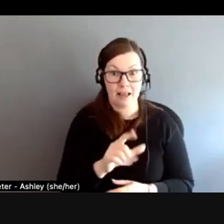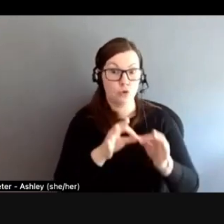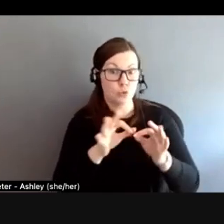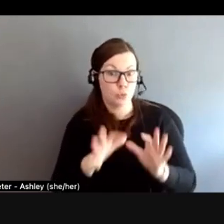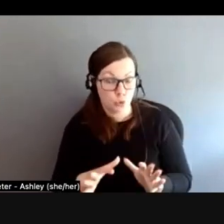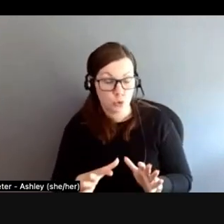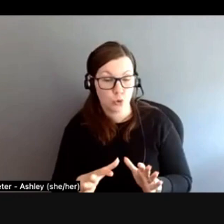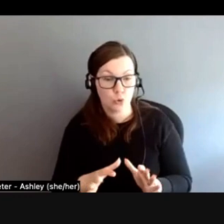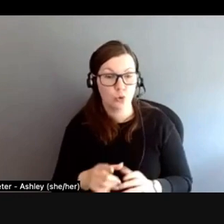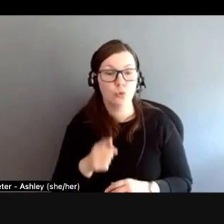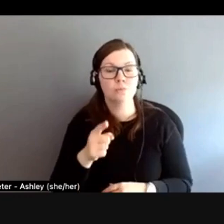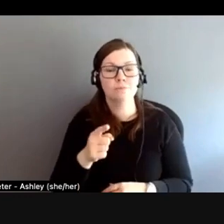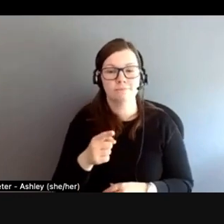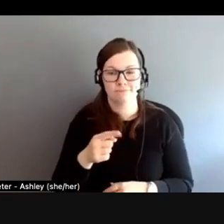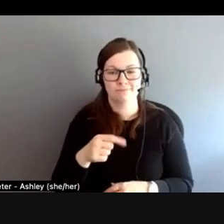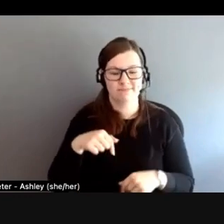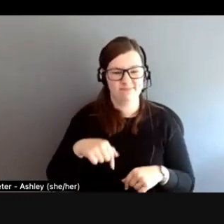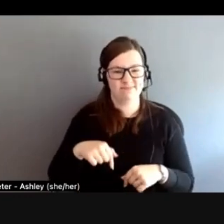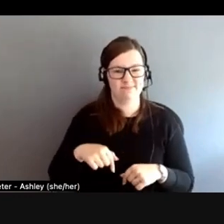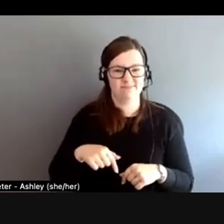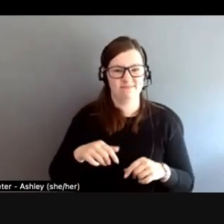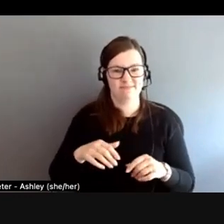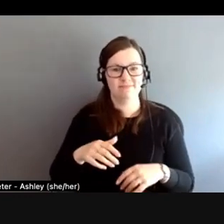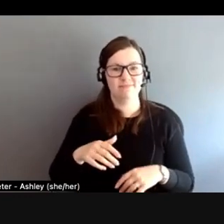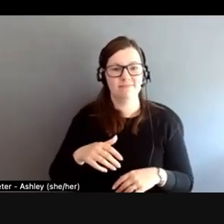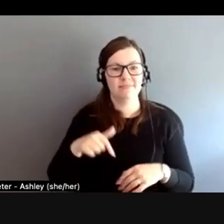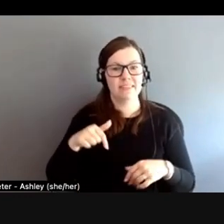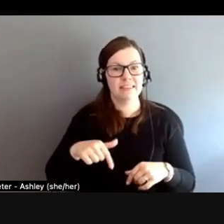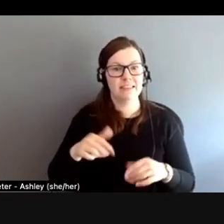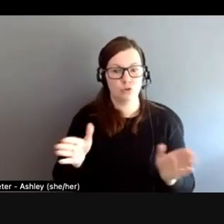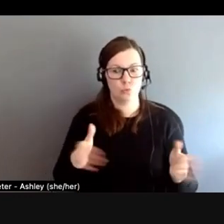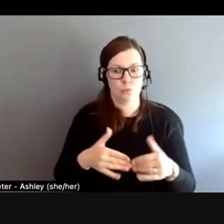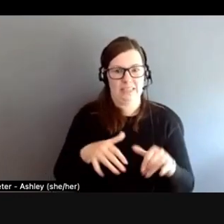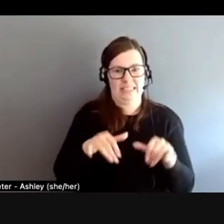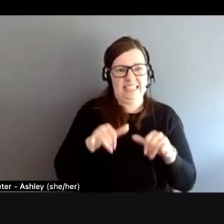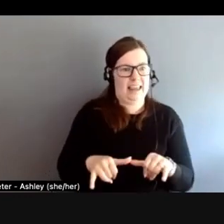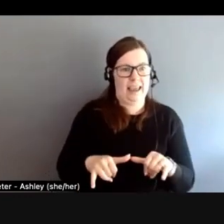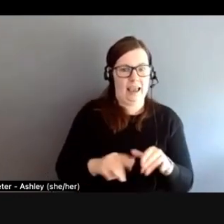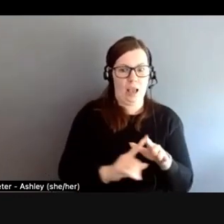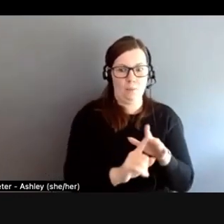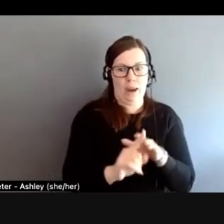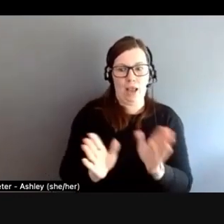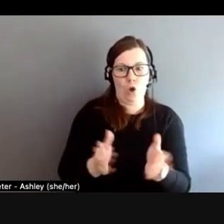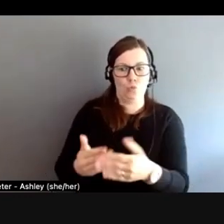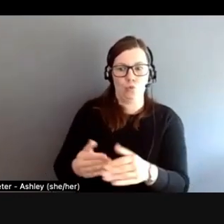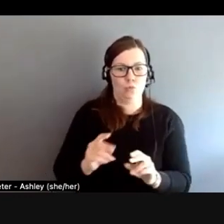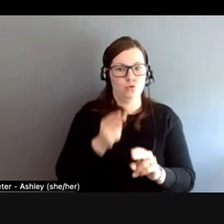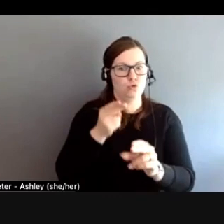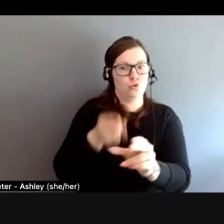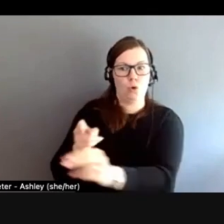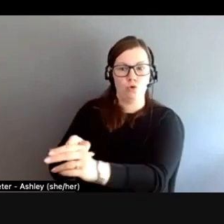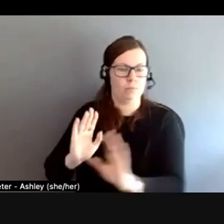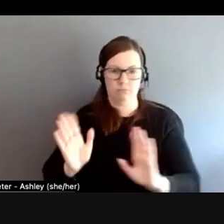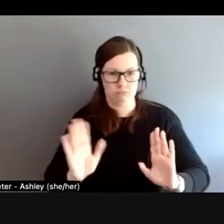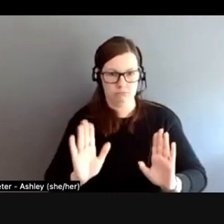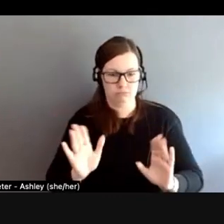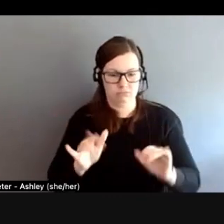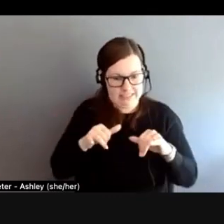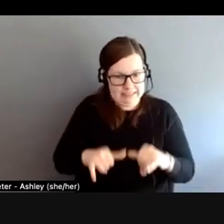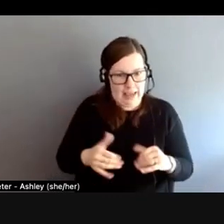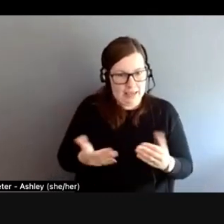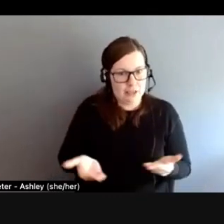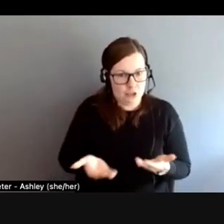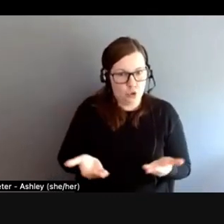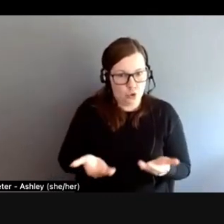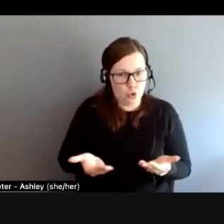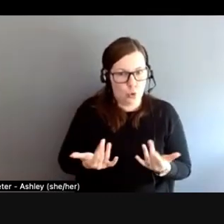participants can stay with us in the main breakout room, in our main room, I should call it this way. So don't join any breakout rooms, just stay in the main